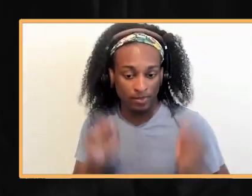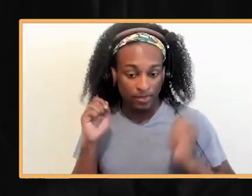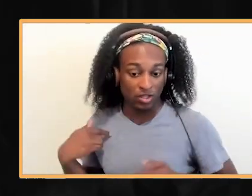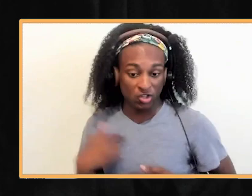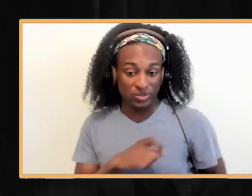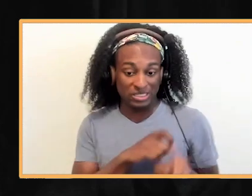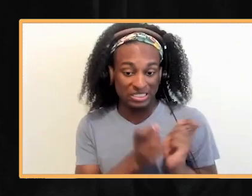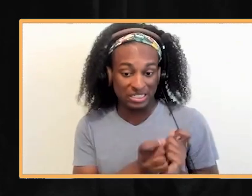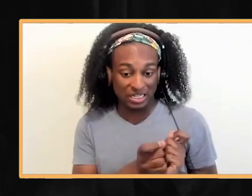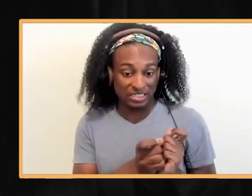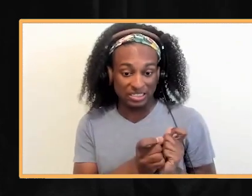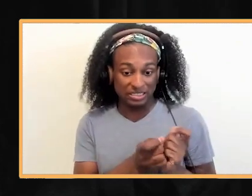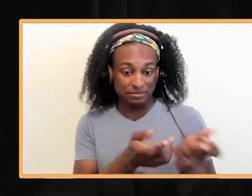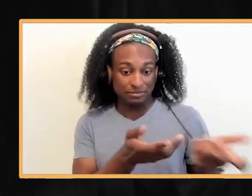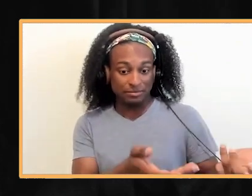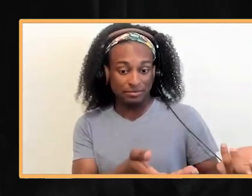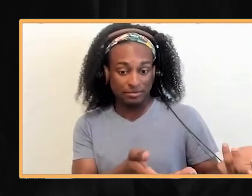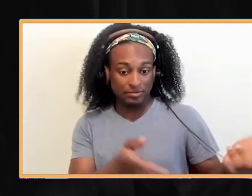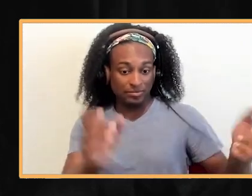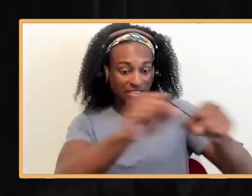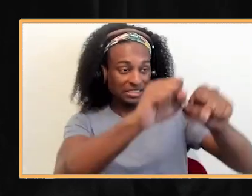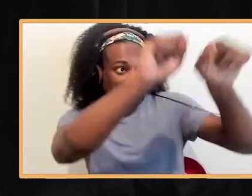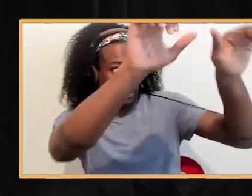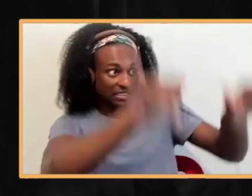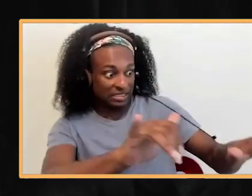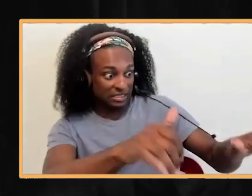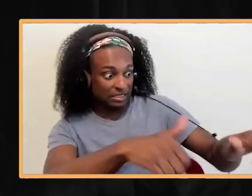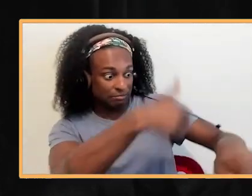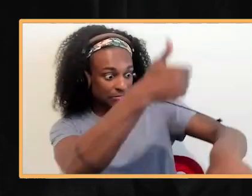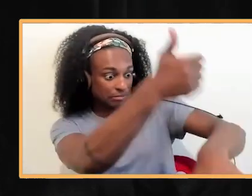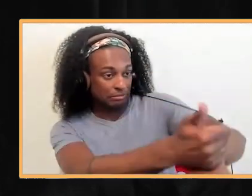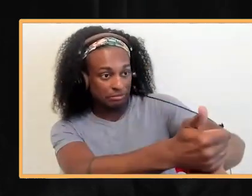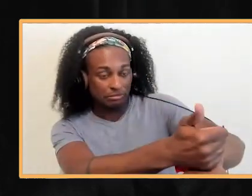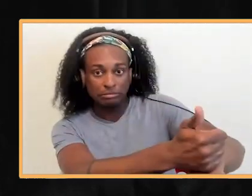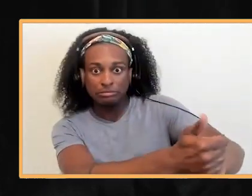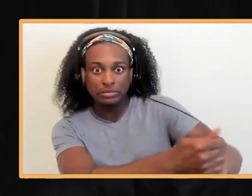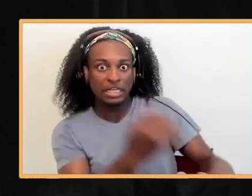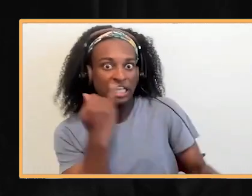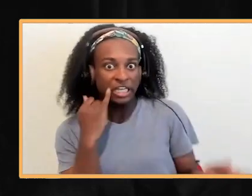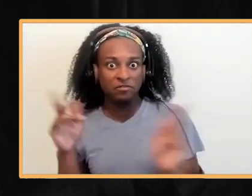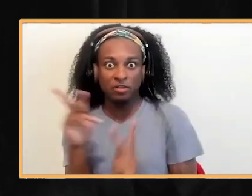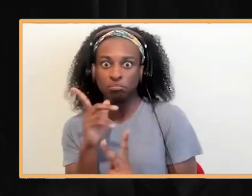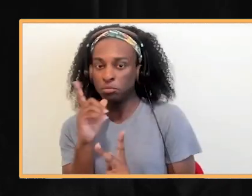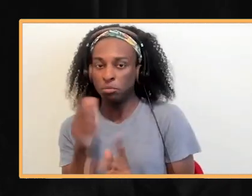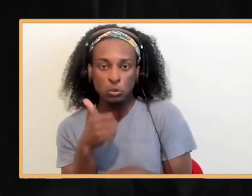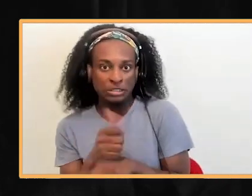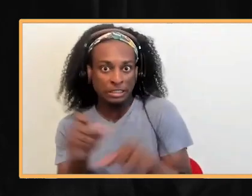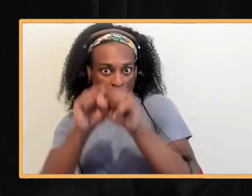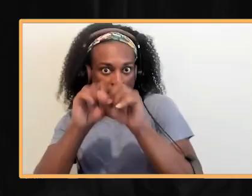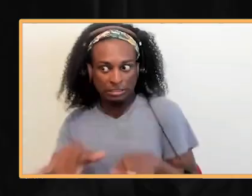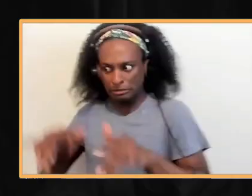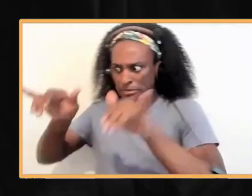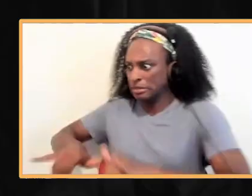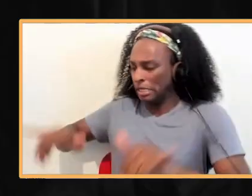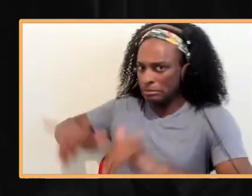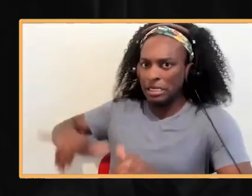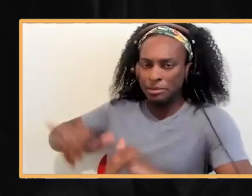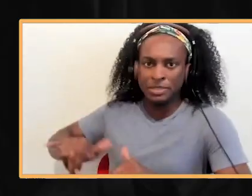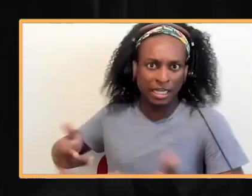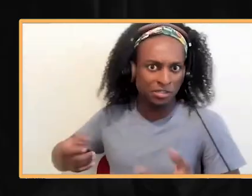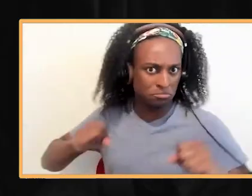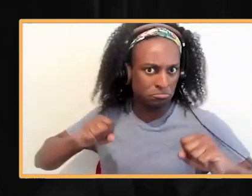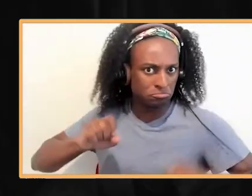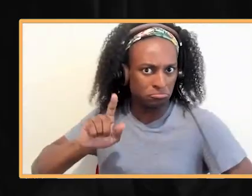dismantling shadow power that is baked into oppressive systems and somehow re-architecting